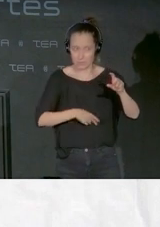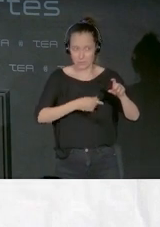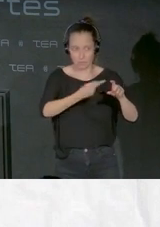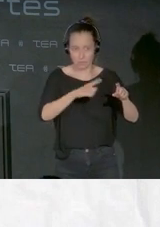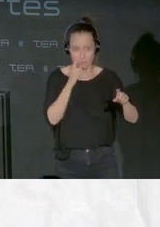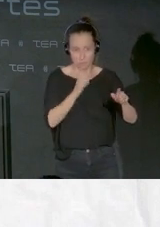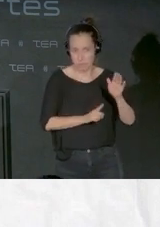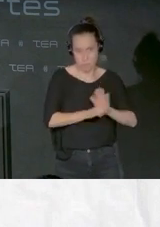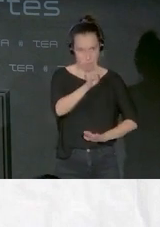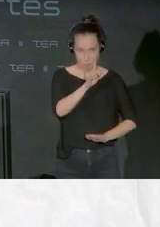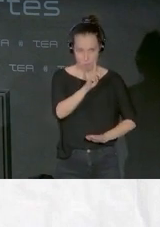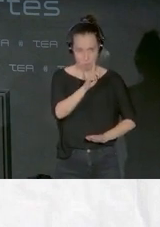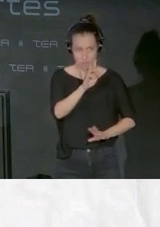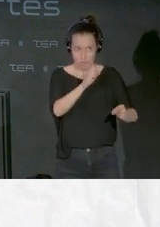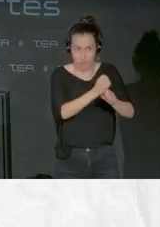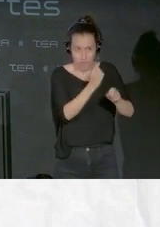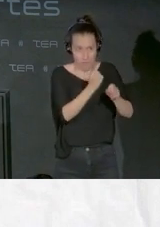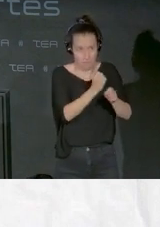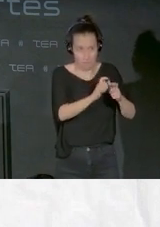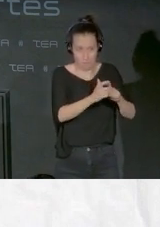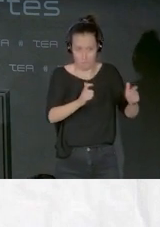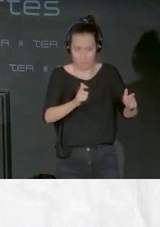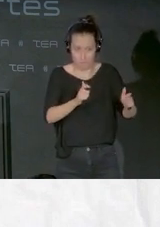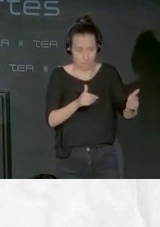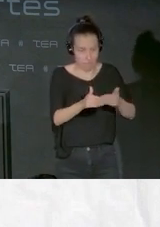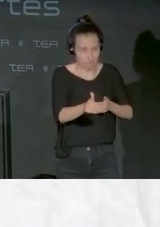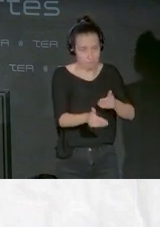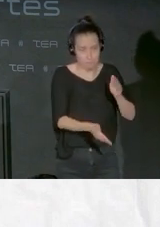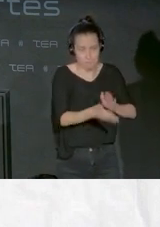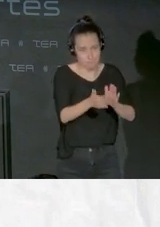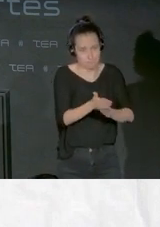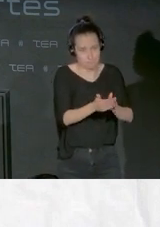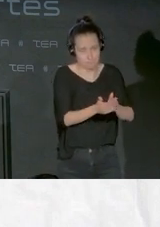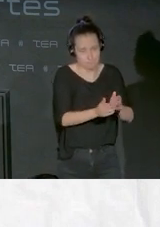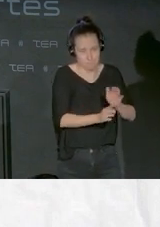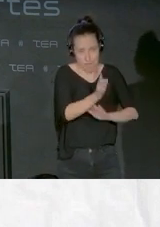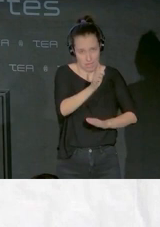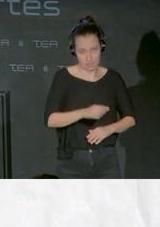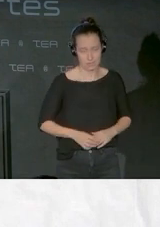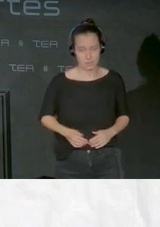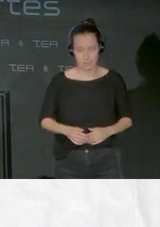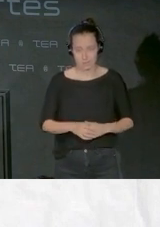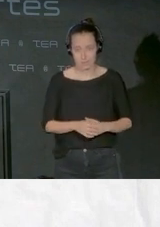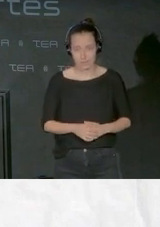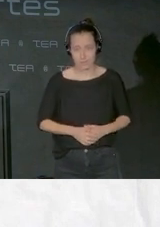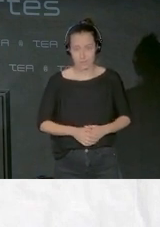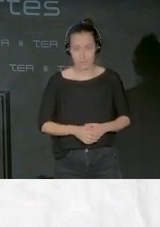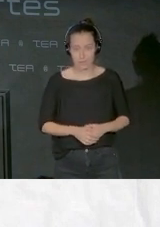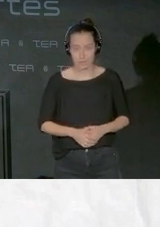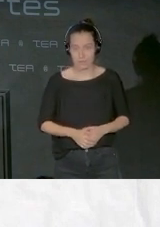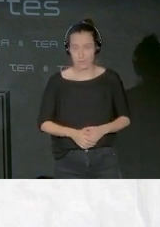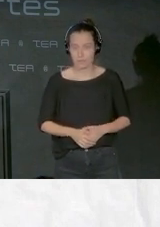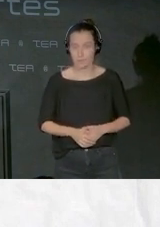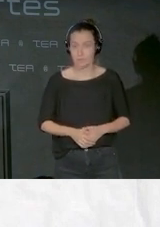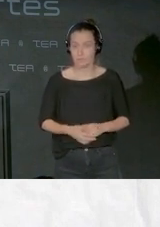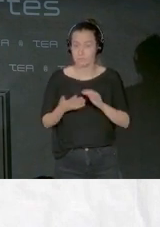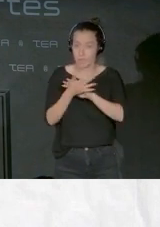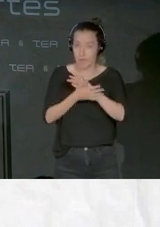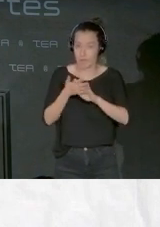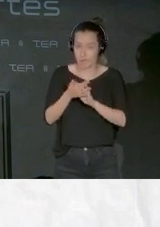future. In terms of how workers sort of enter the sector. So obviously they enter